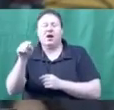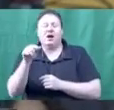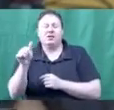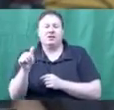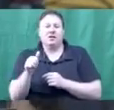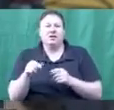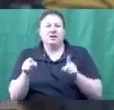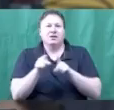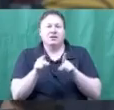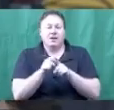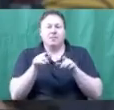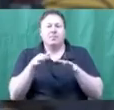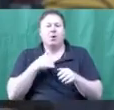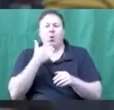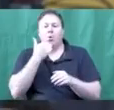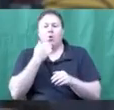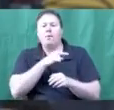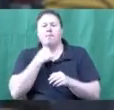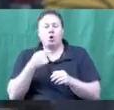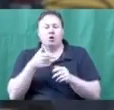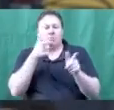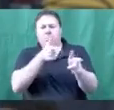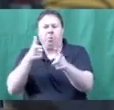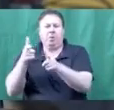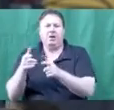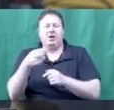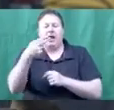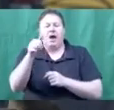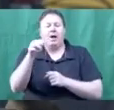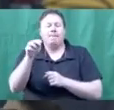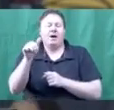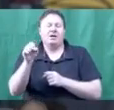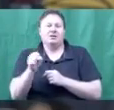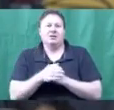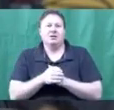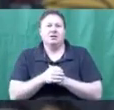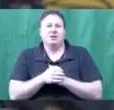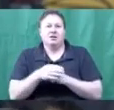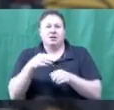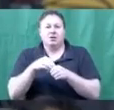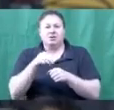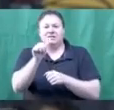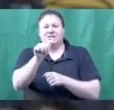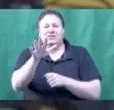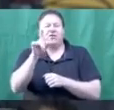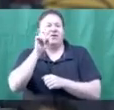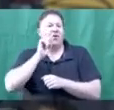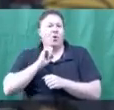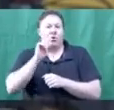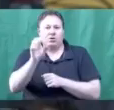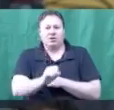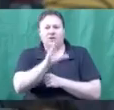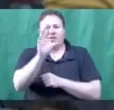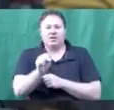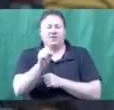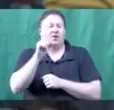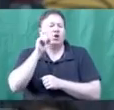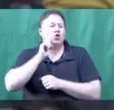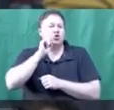who were savagely murdered and butchered by Hamas, including a 65-year-old South African